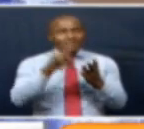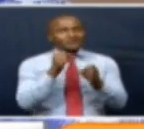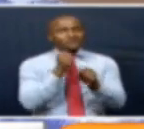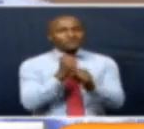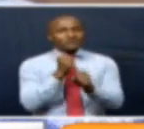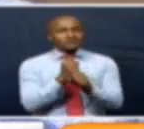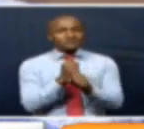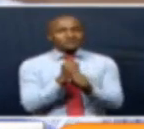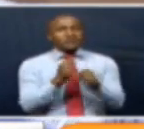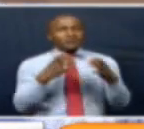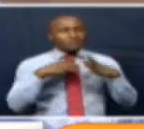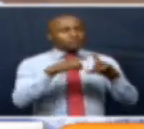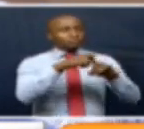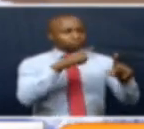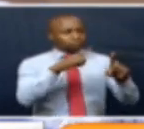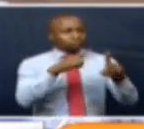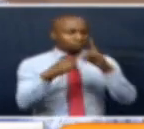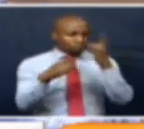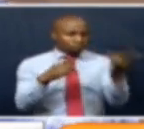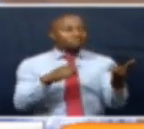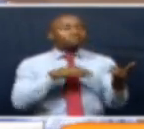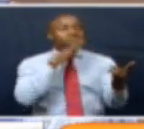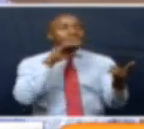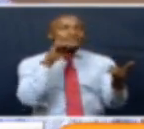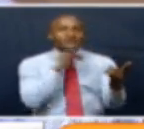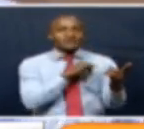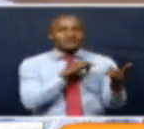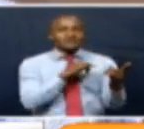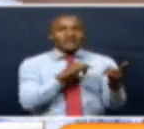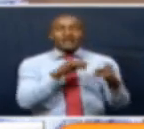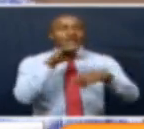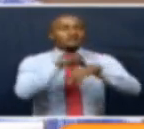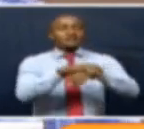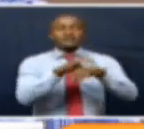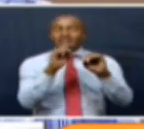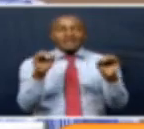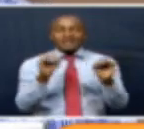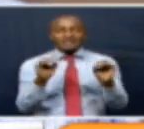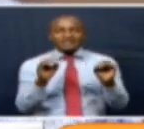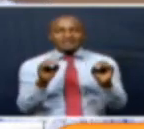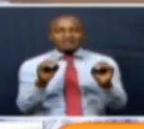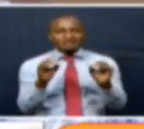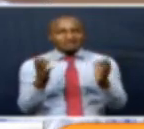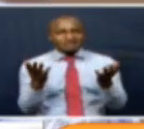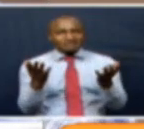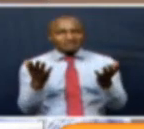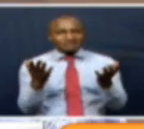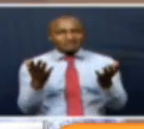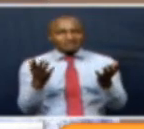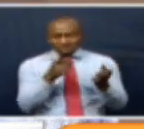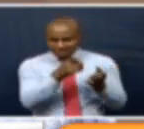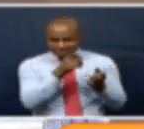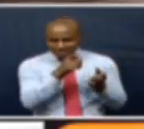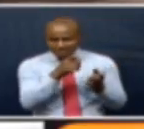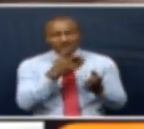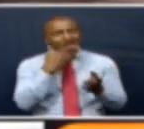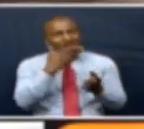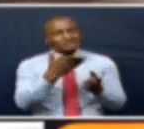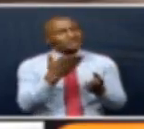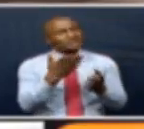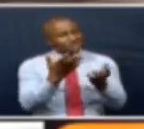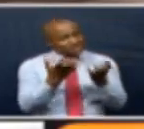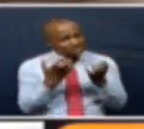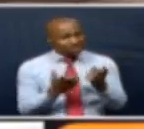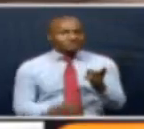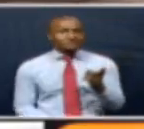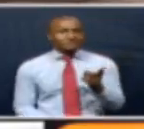eti watu wameuawa, crime has been committed, lakini hakuna mtu ameshikwa. There must be a question to be answered here. With each